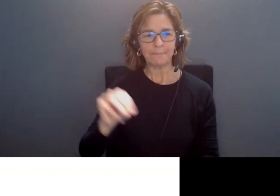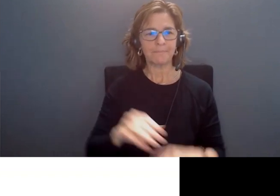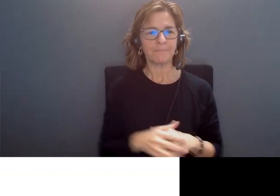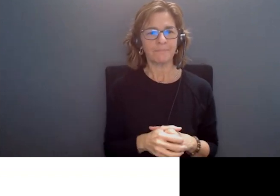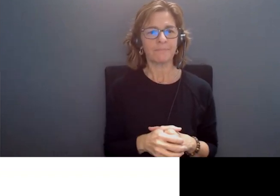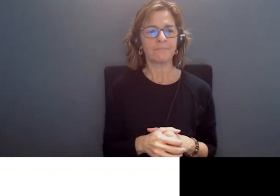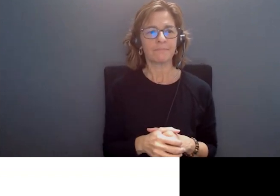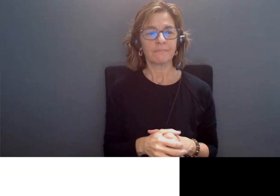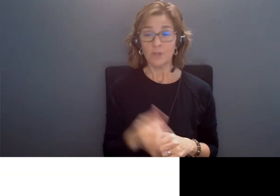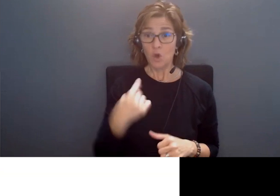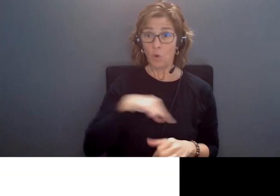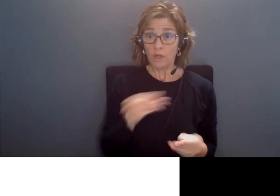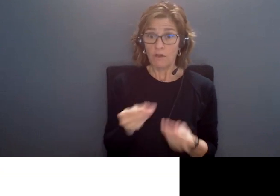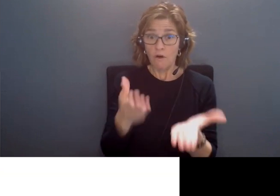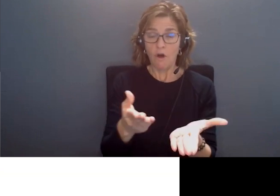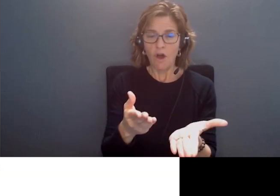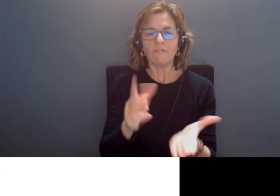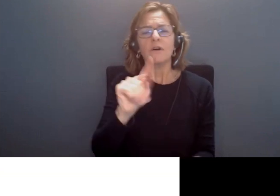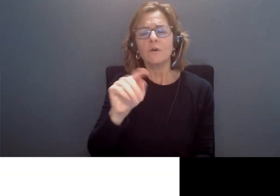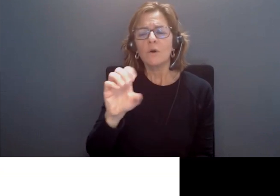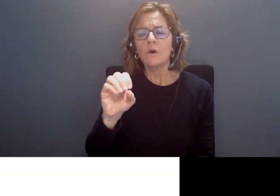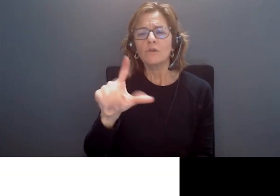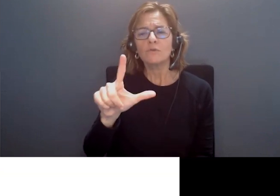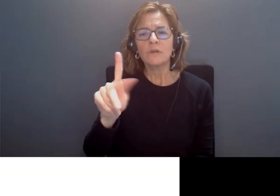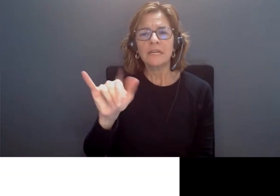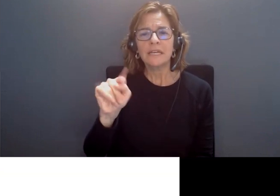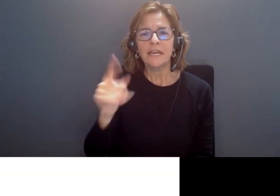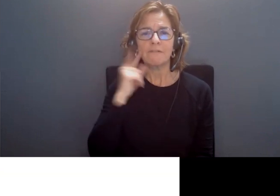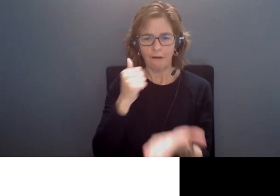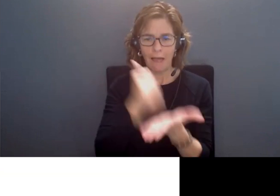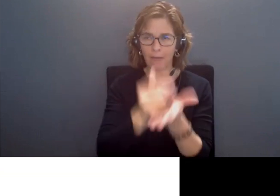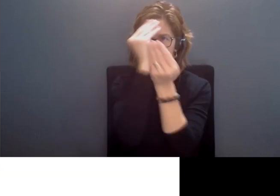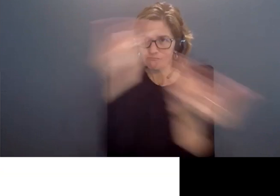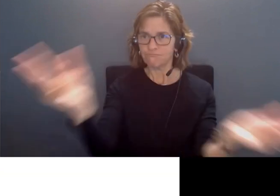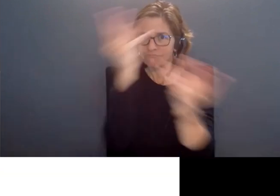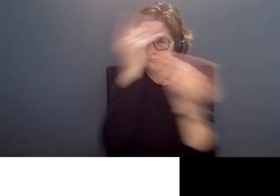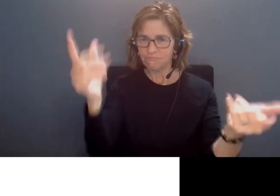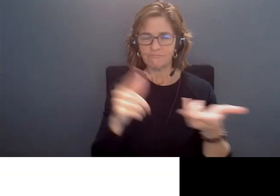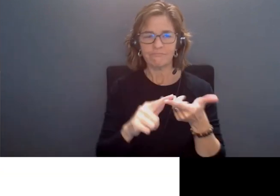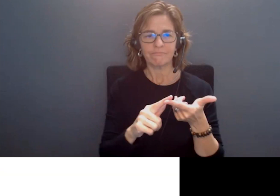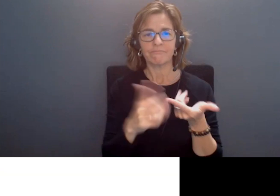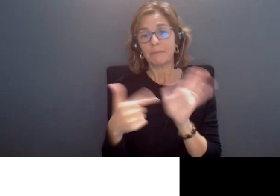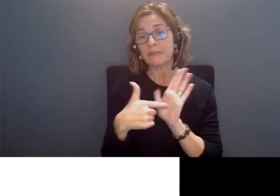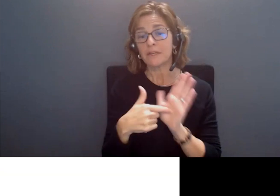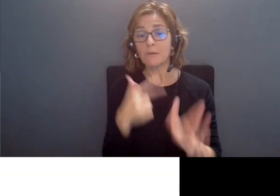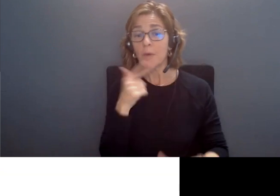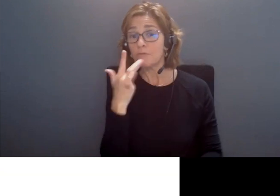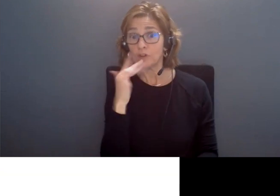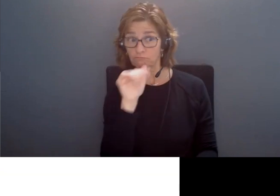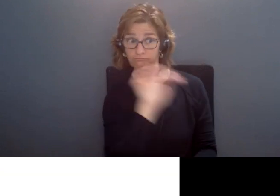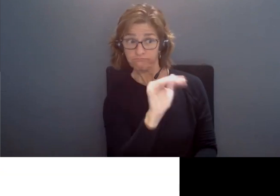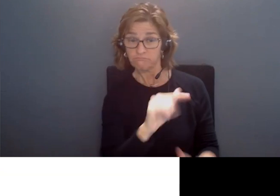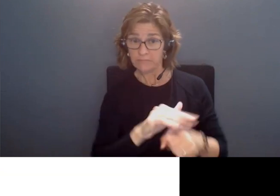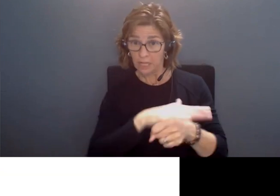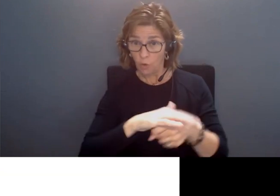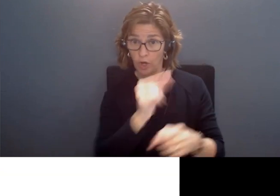for you to use that can help you at this juncture. It includes things like a sample letter template to use, along with a